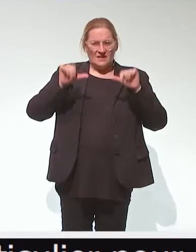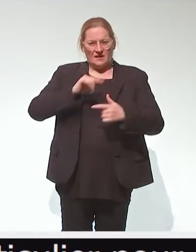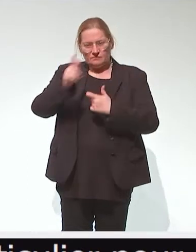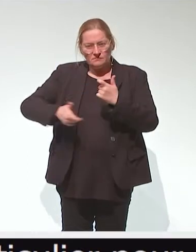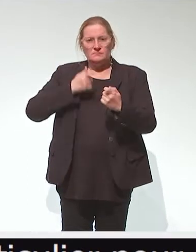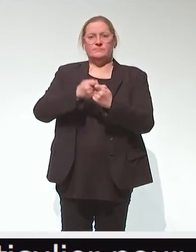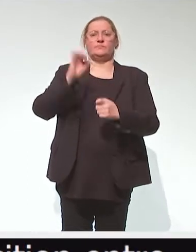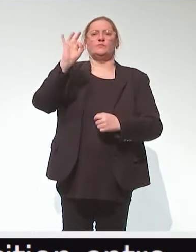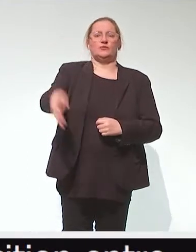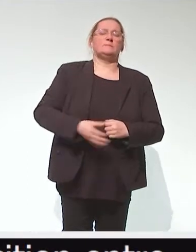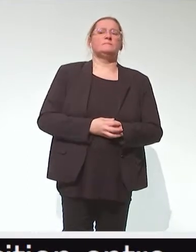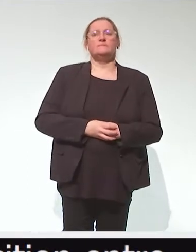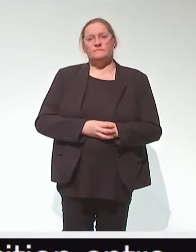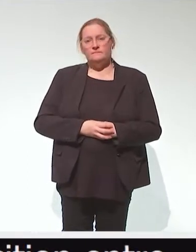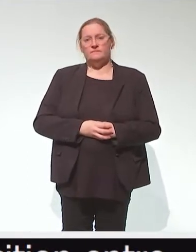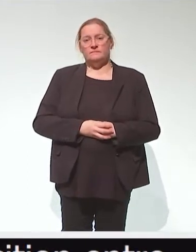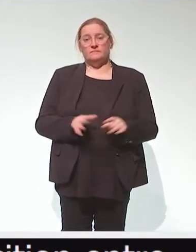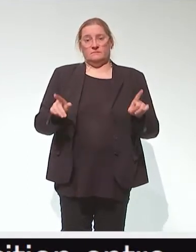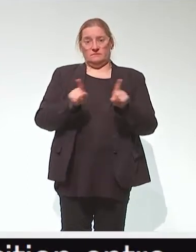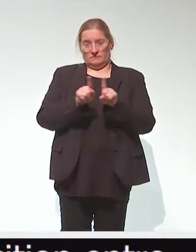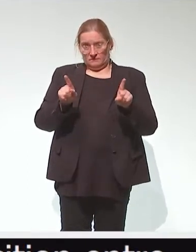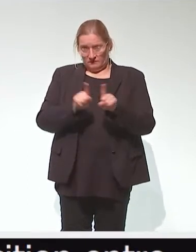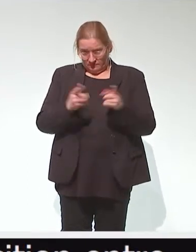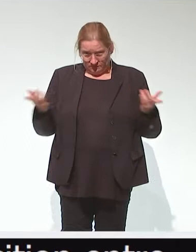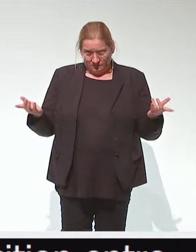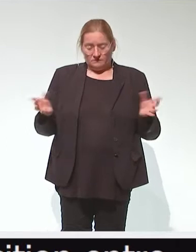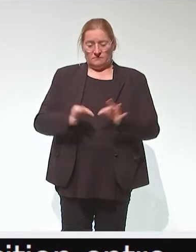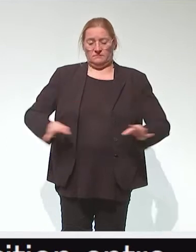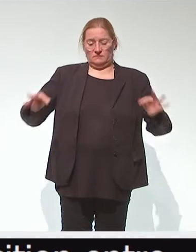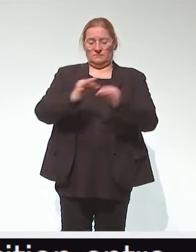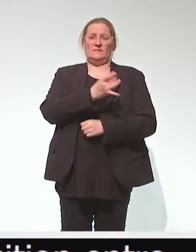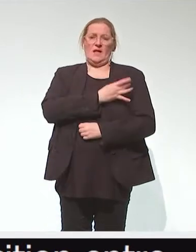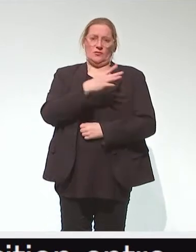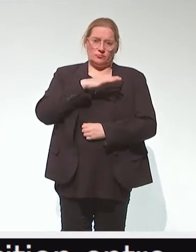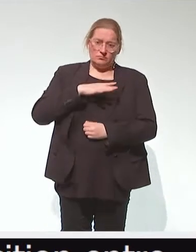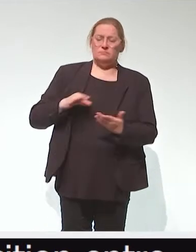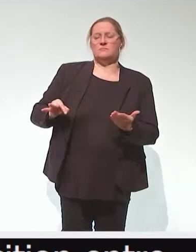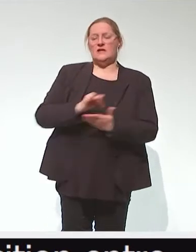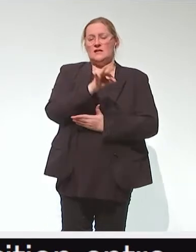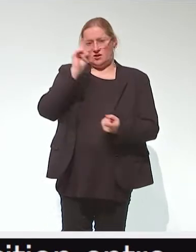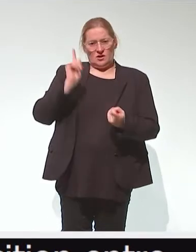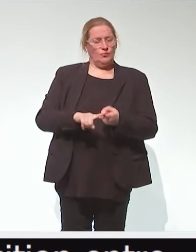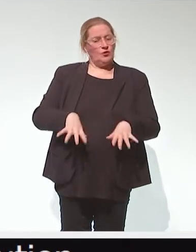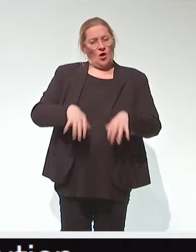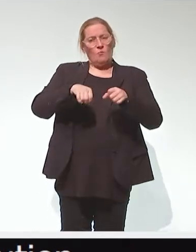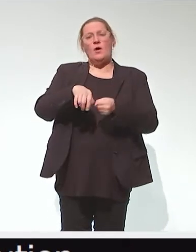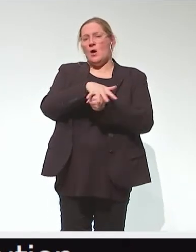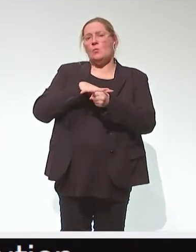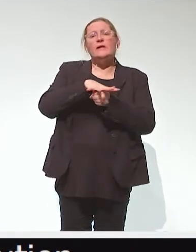in its third iteration. This time it's working from 2022 to 2024.